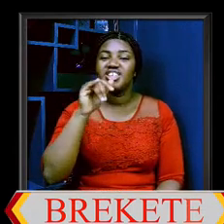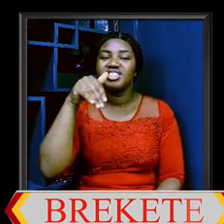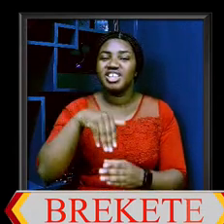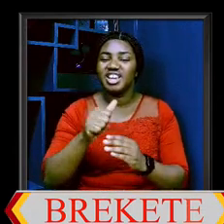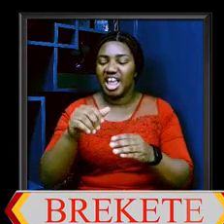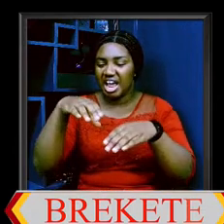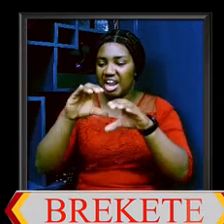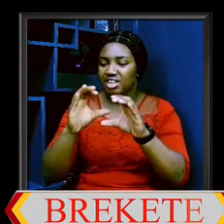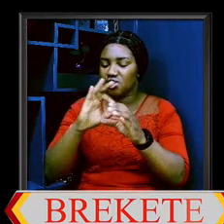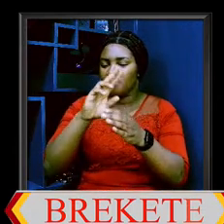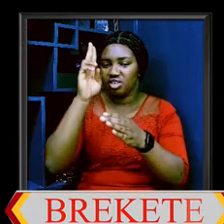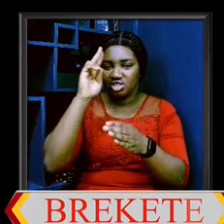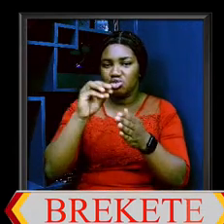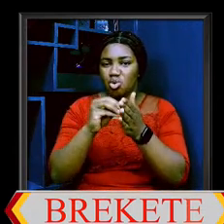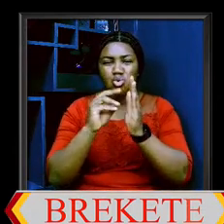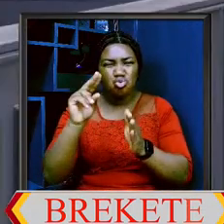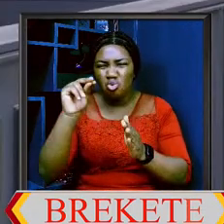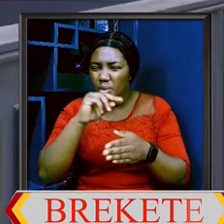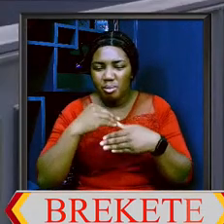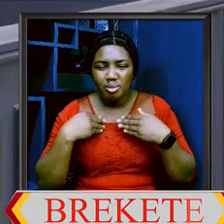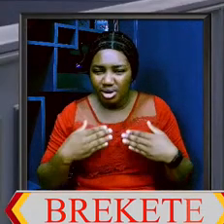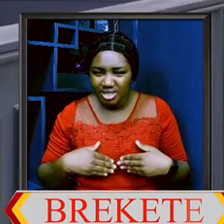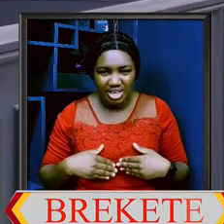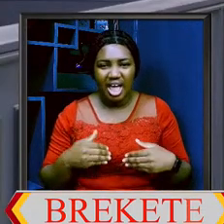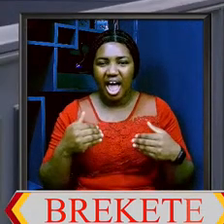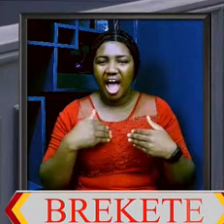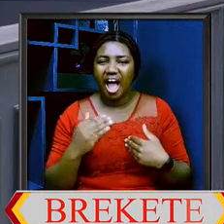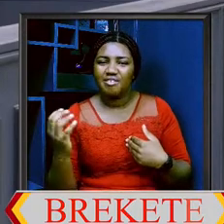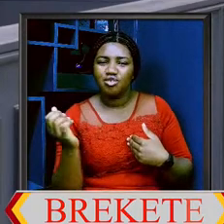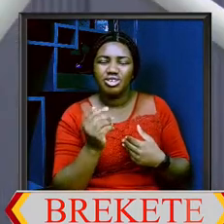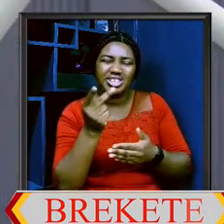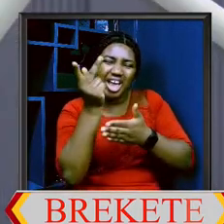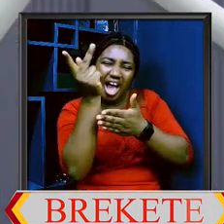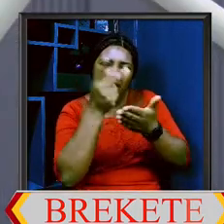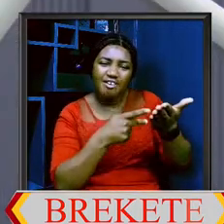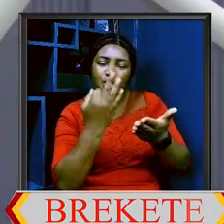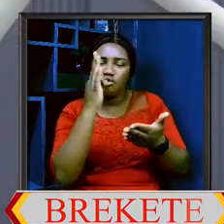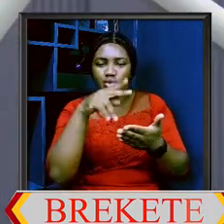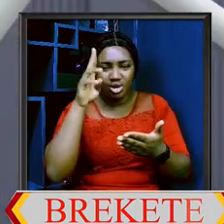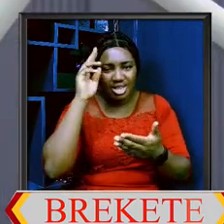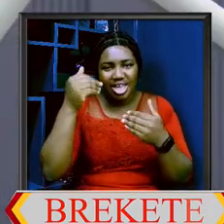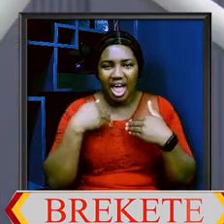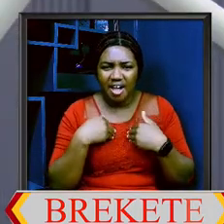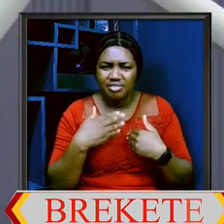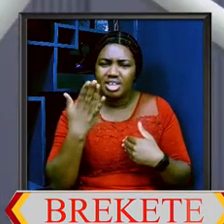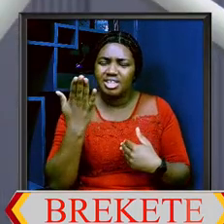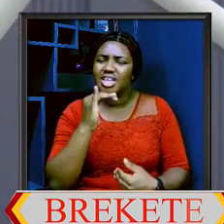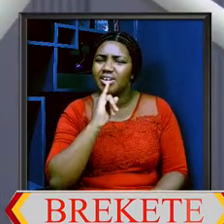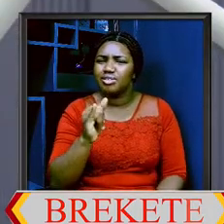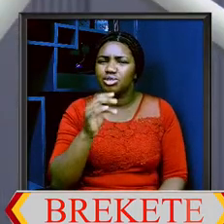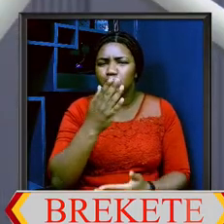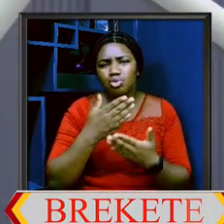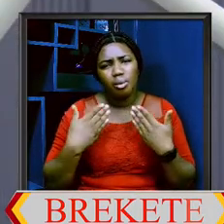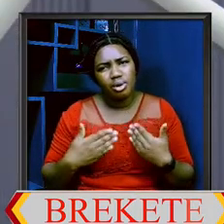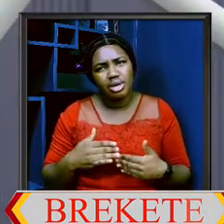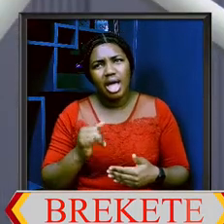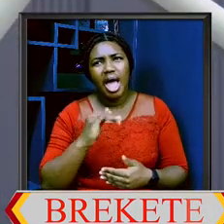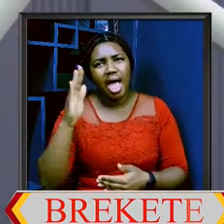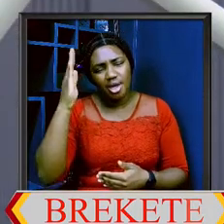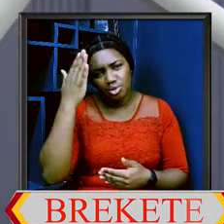ever don't even get half of w he get he get somebody I been